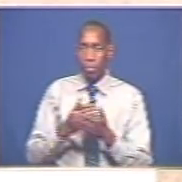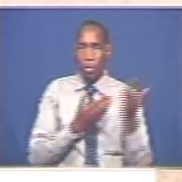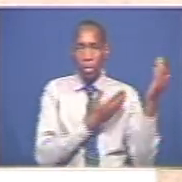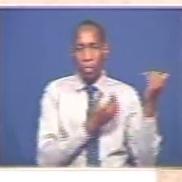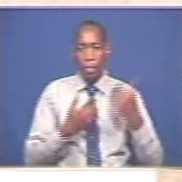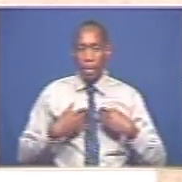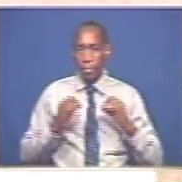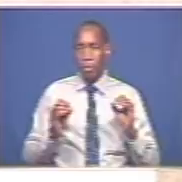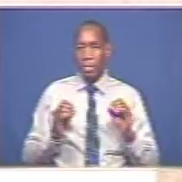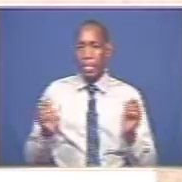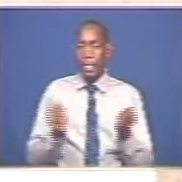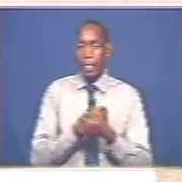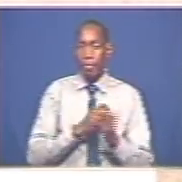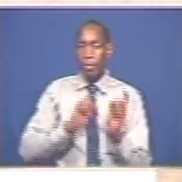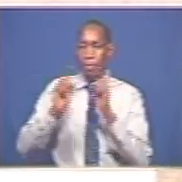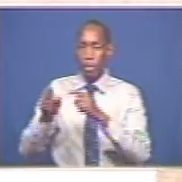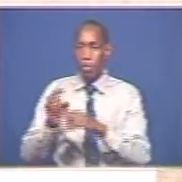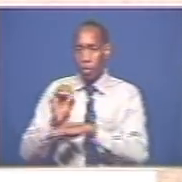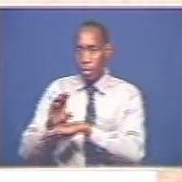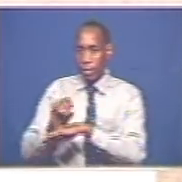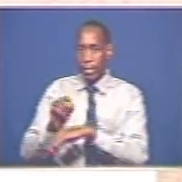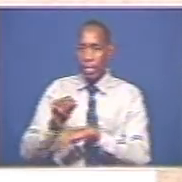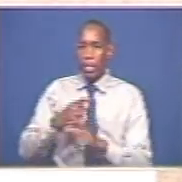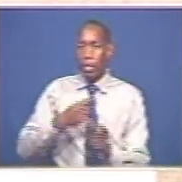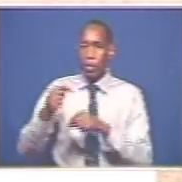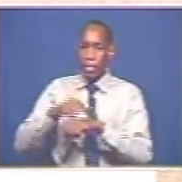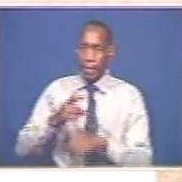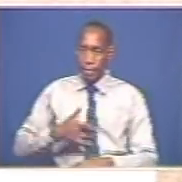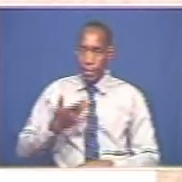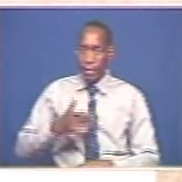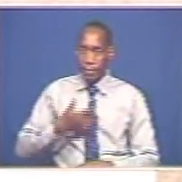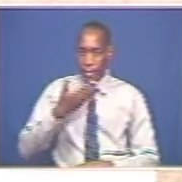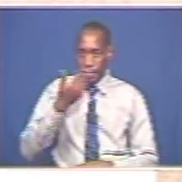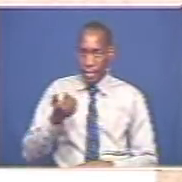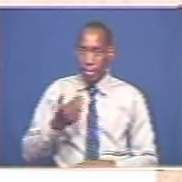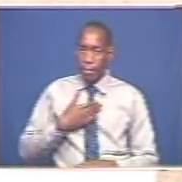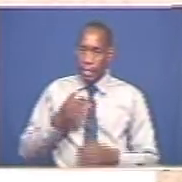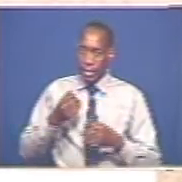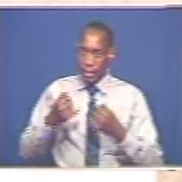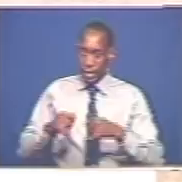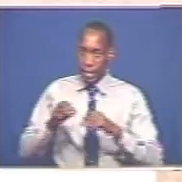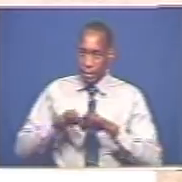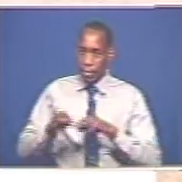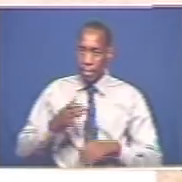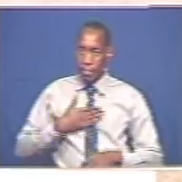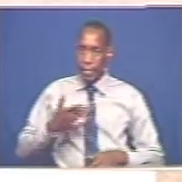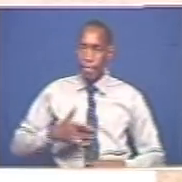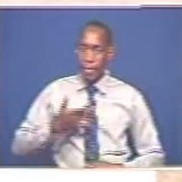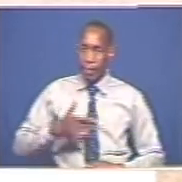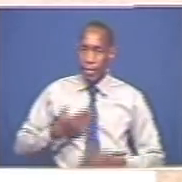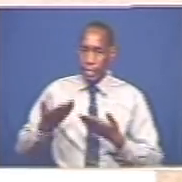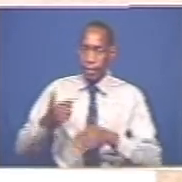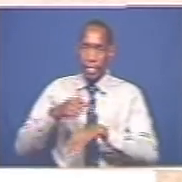counseling. I go for counseling when I'm feeling better. So I'm trying to explain to the counselor, this is how I feel when I am